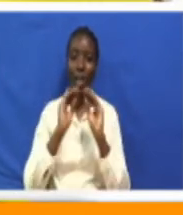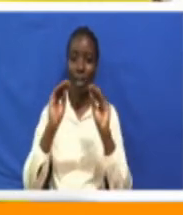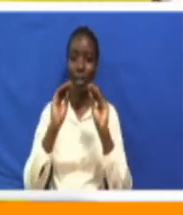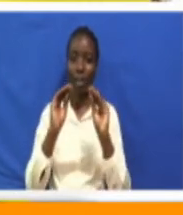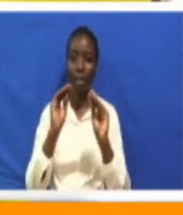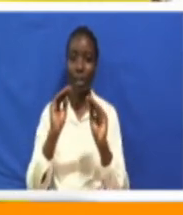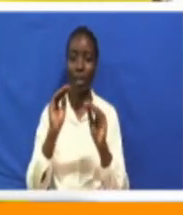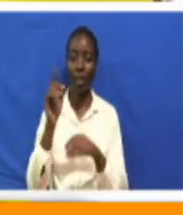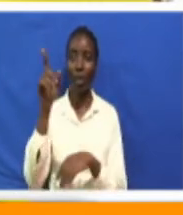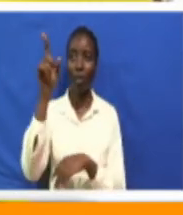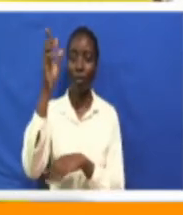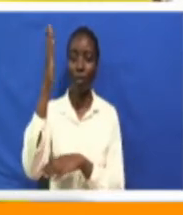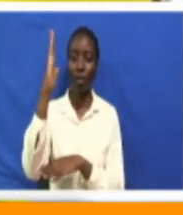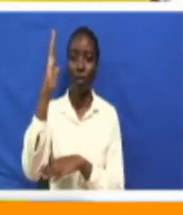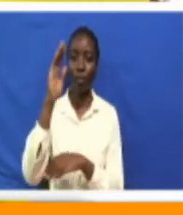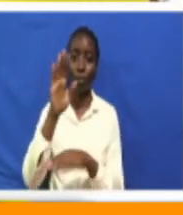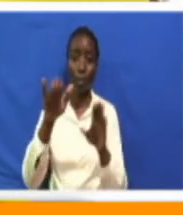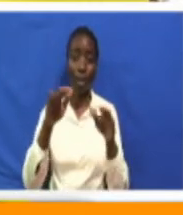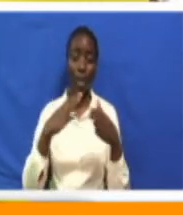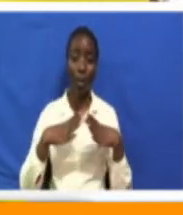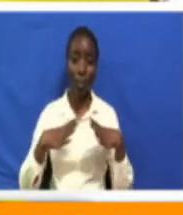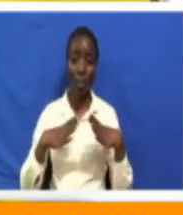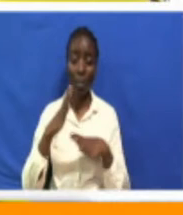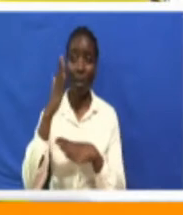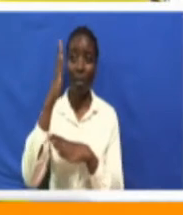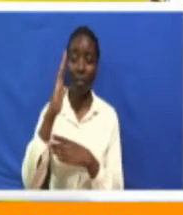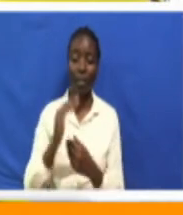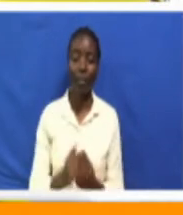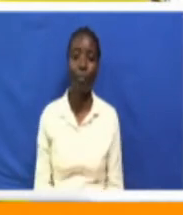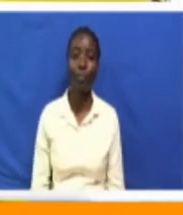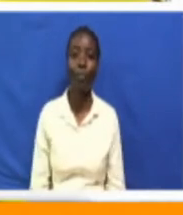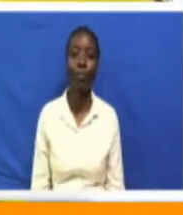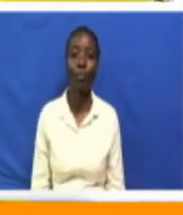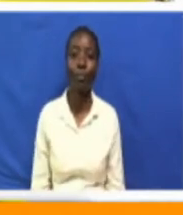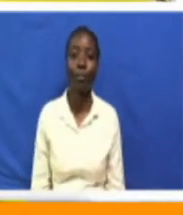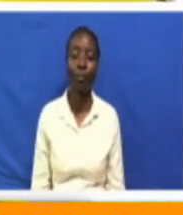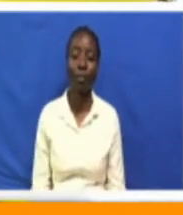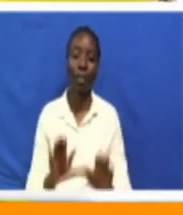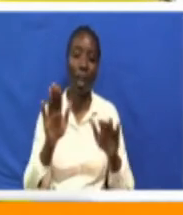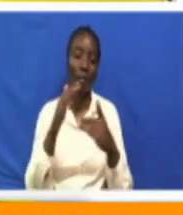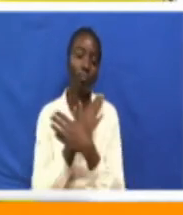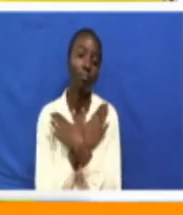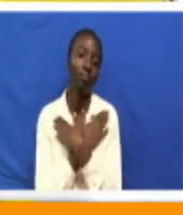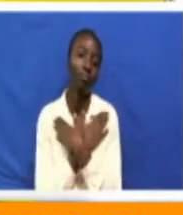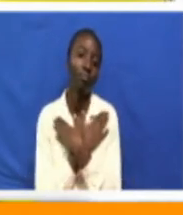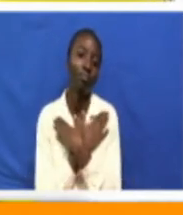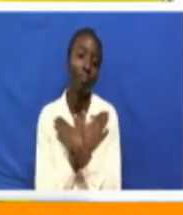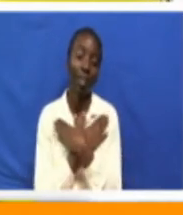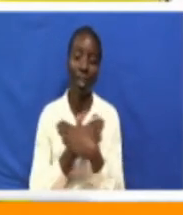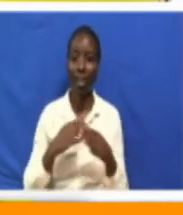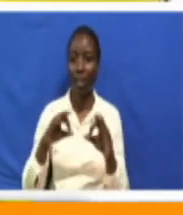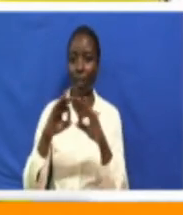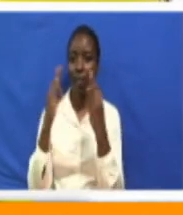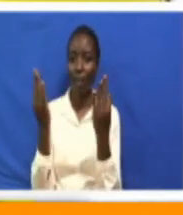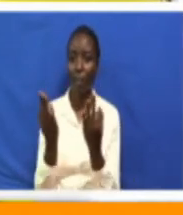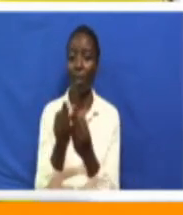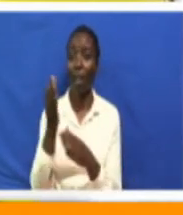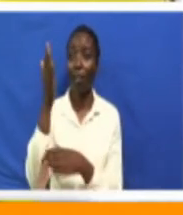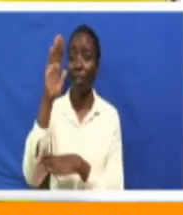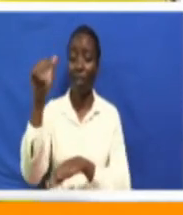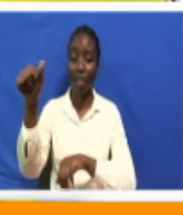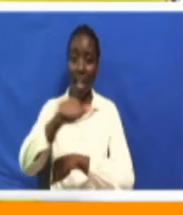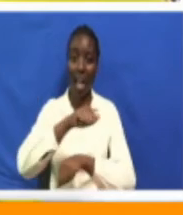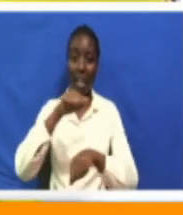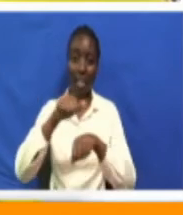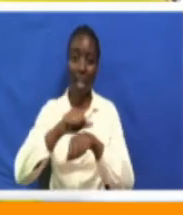my idea people of God dear family of God in the architis of Nairobi